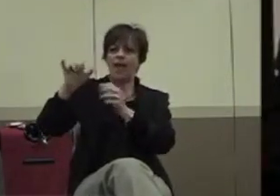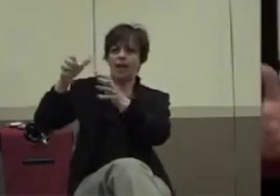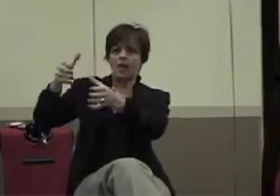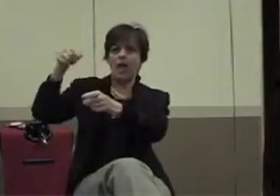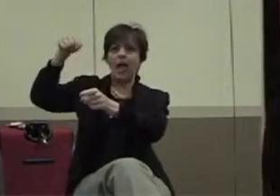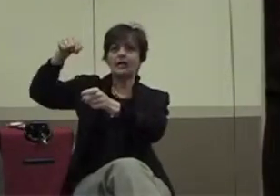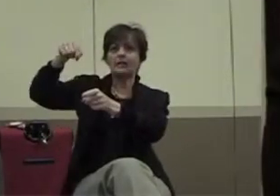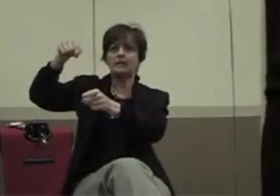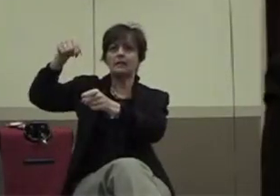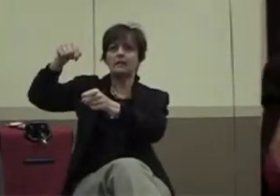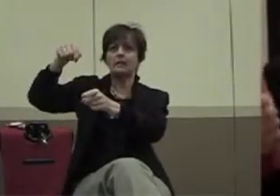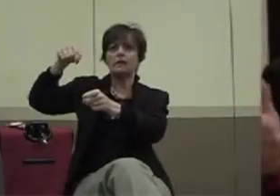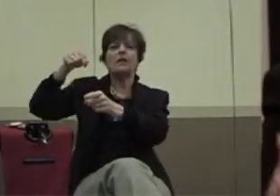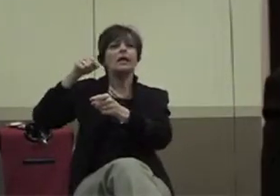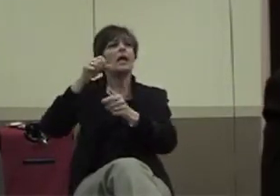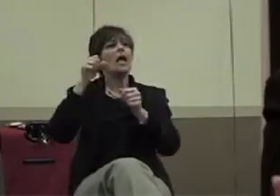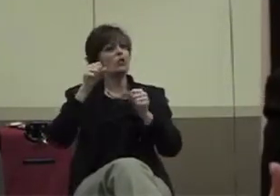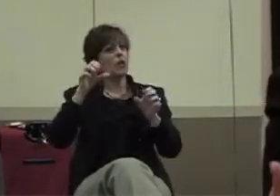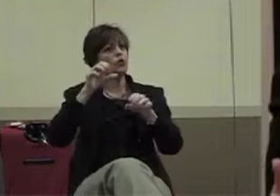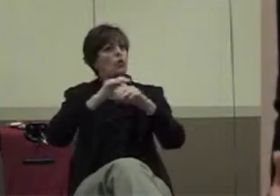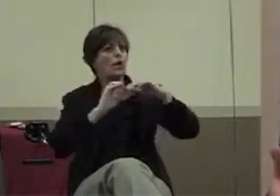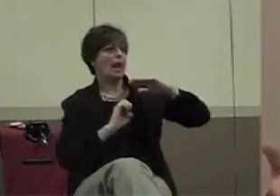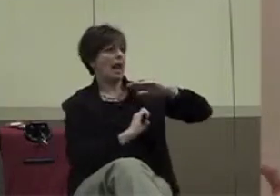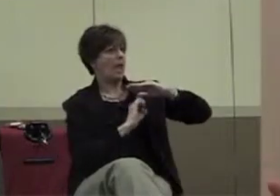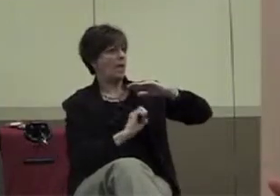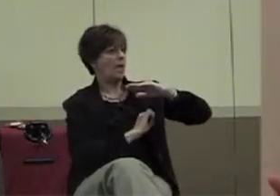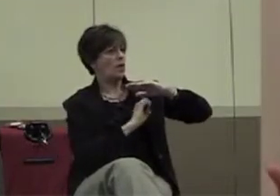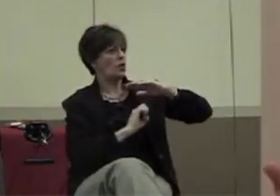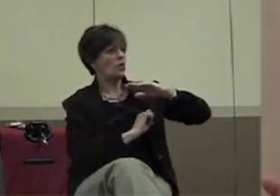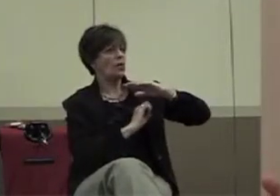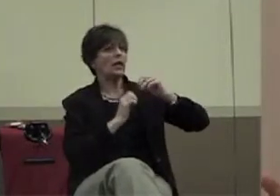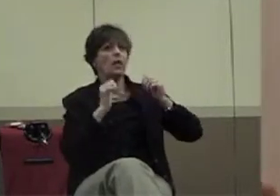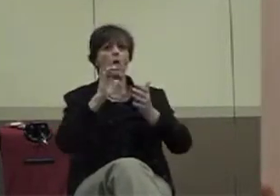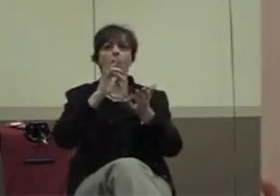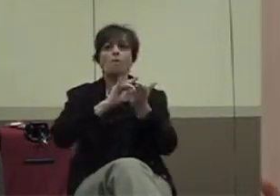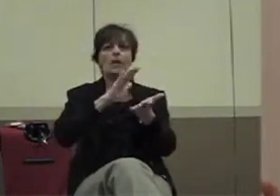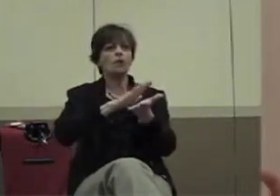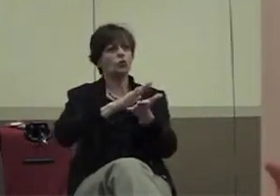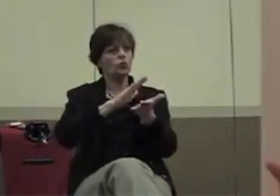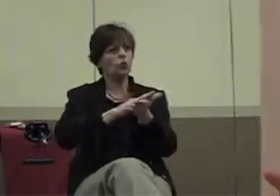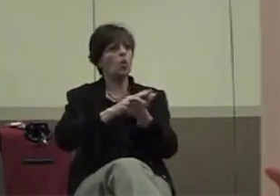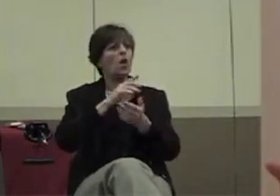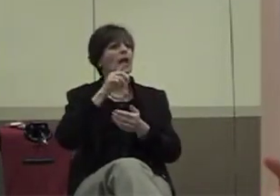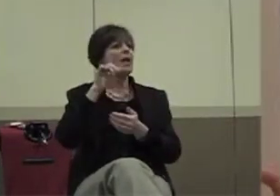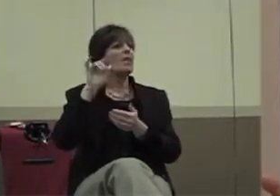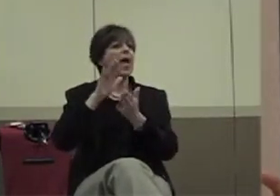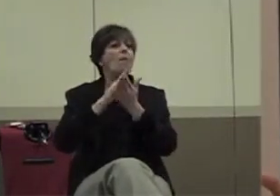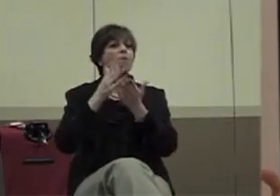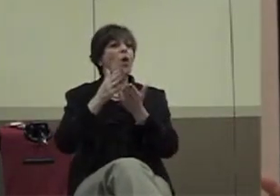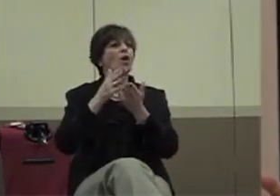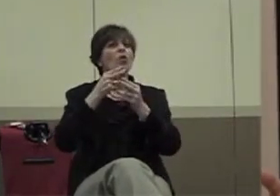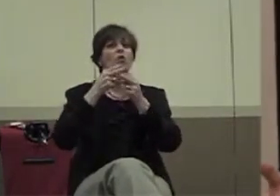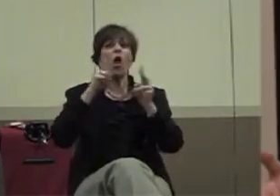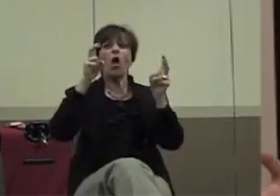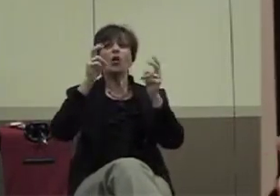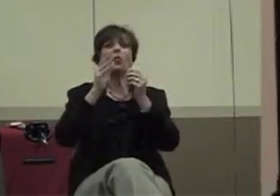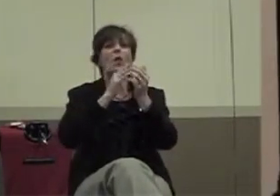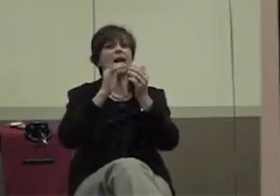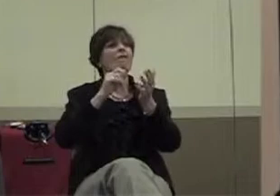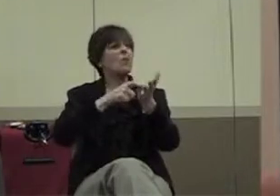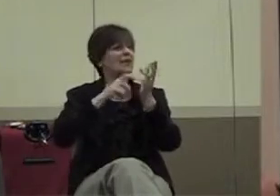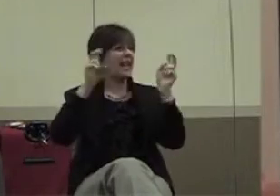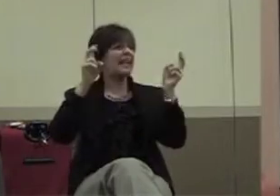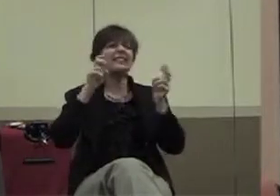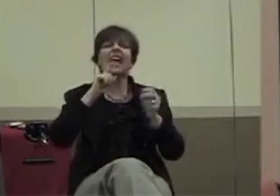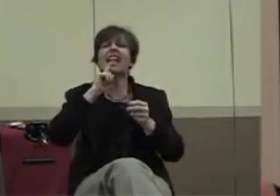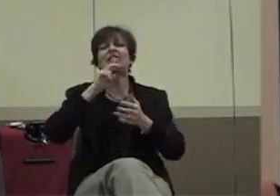That can be done at the elementary level, it can be done at the middle school level, on that book, whatever it takes. And I tell you what, it's a quick read. I bought it, I